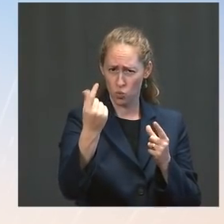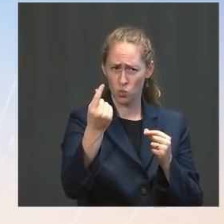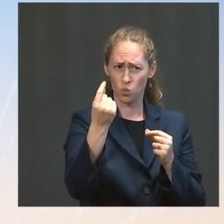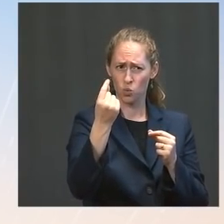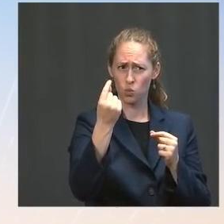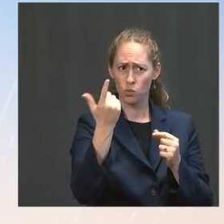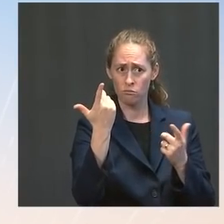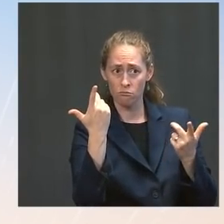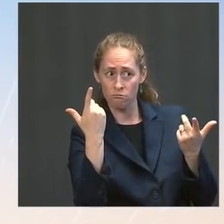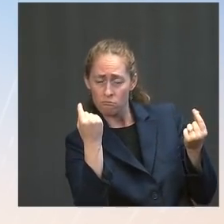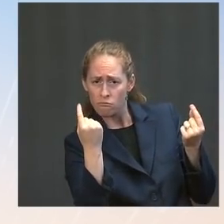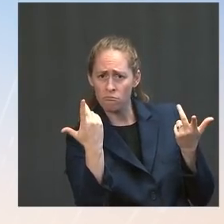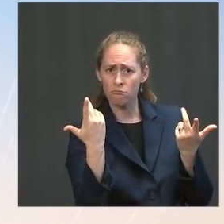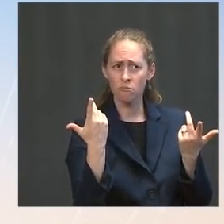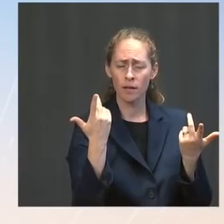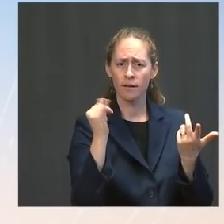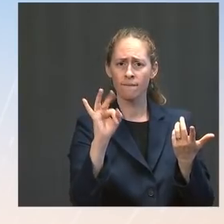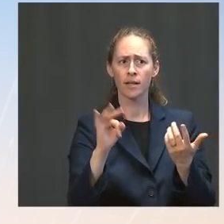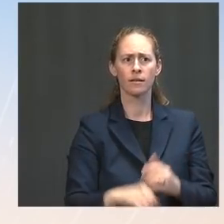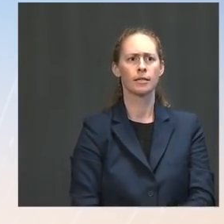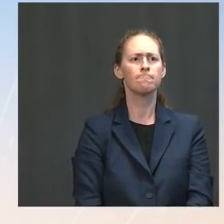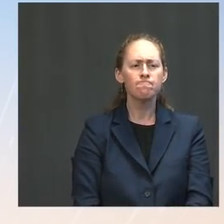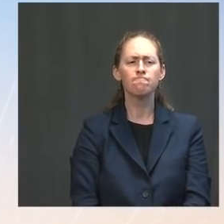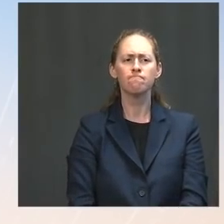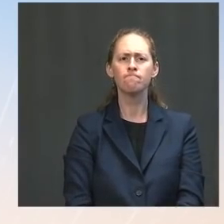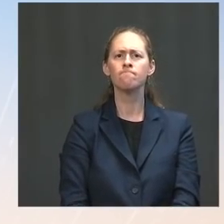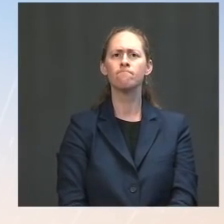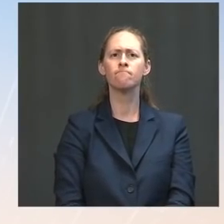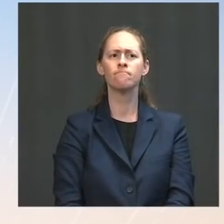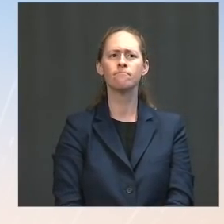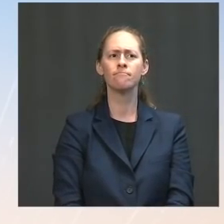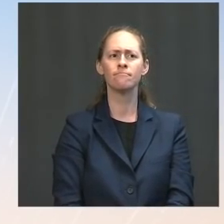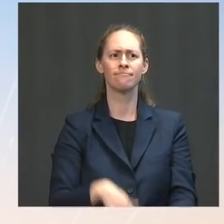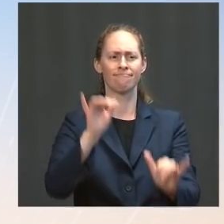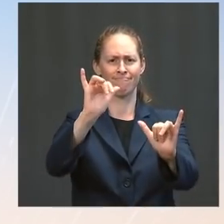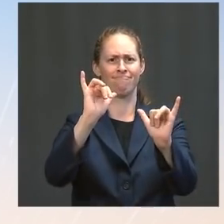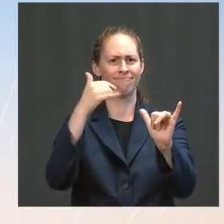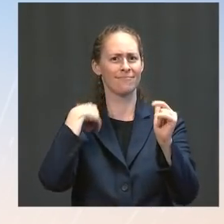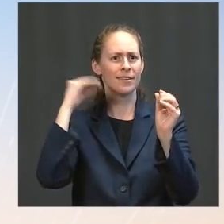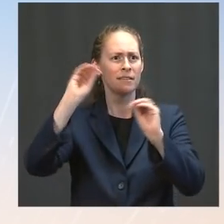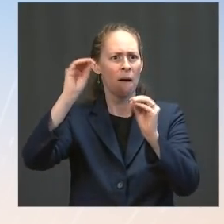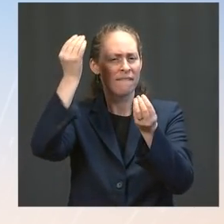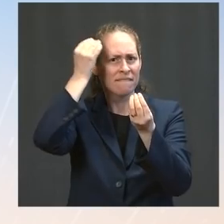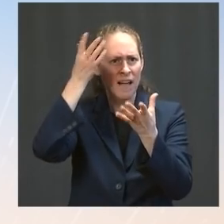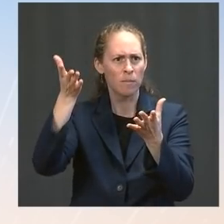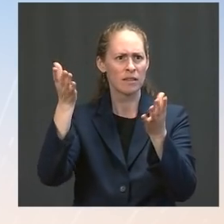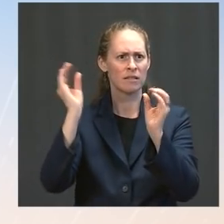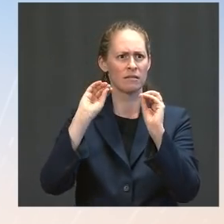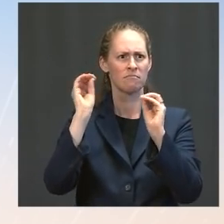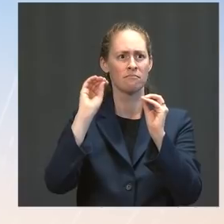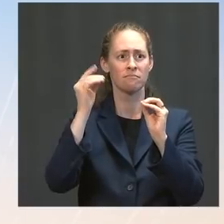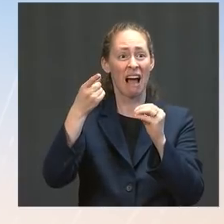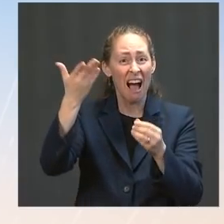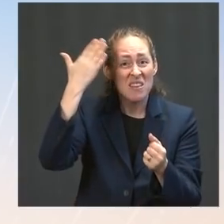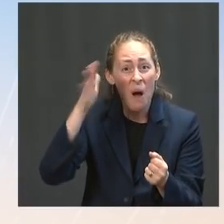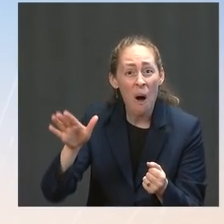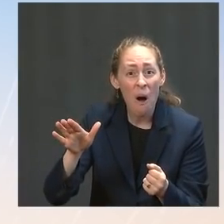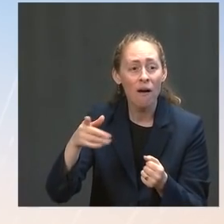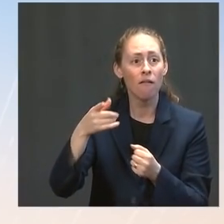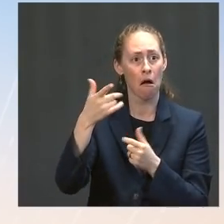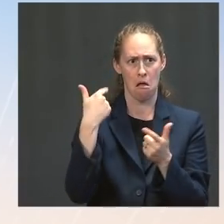come directly from them. Do you know if that's is that under consideration? I would point you to the CDC. And then secondly, what is President Biden prepared to do